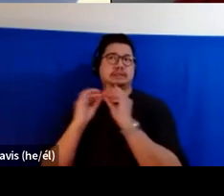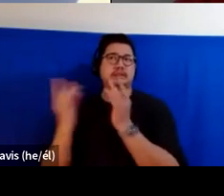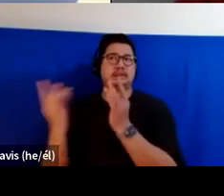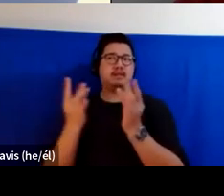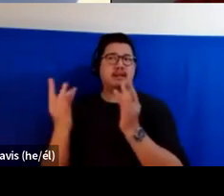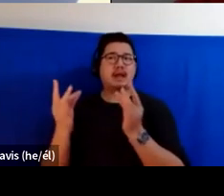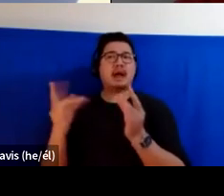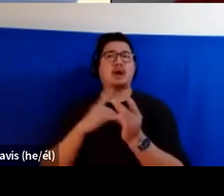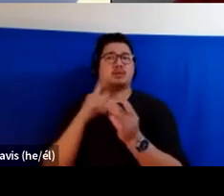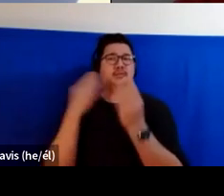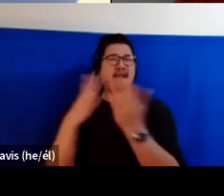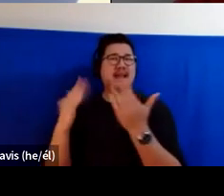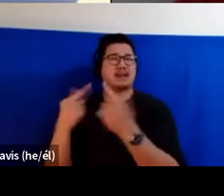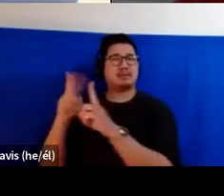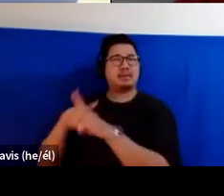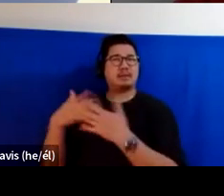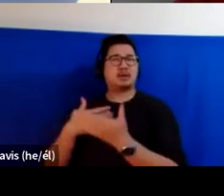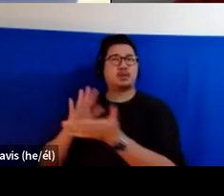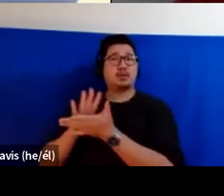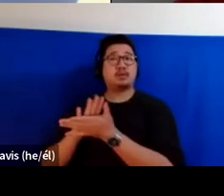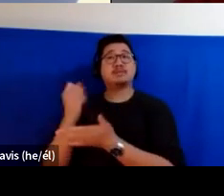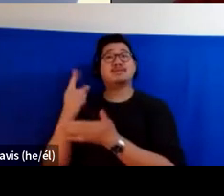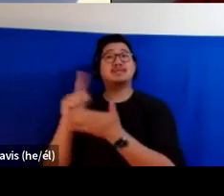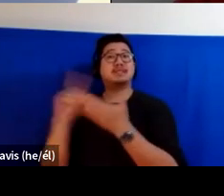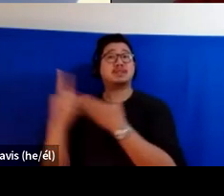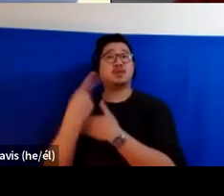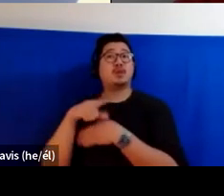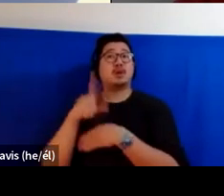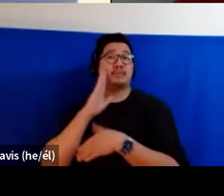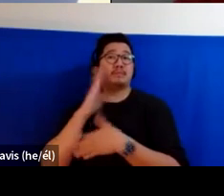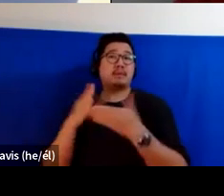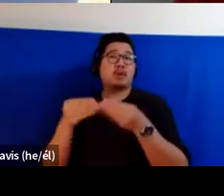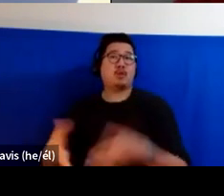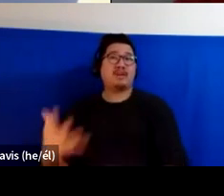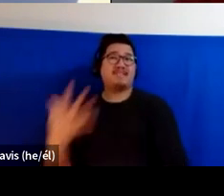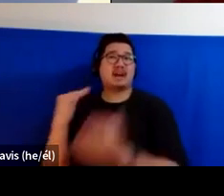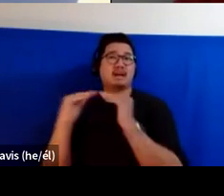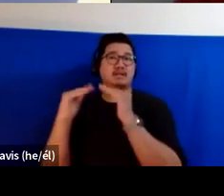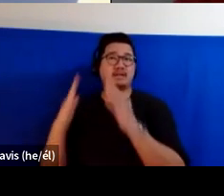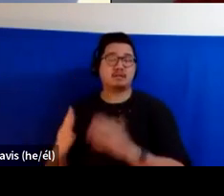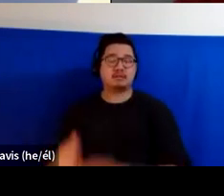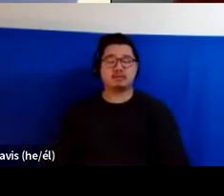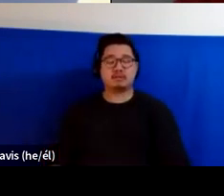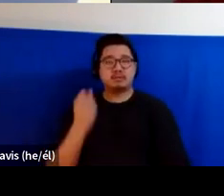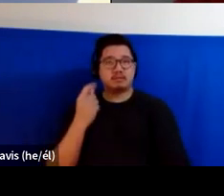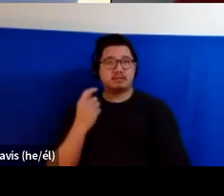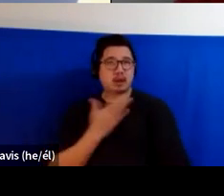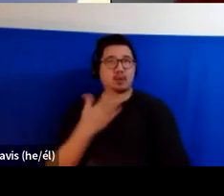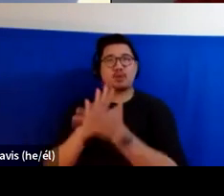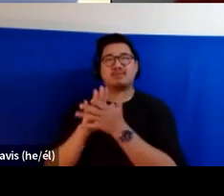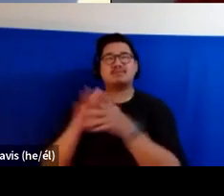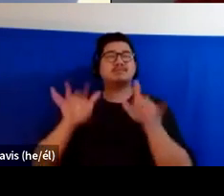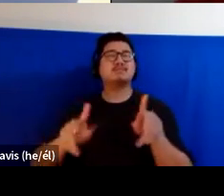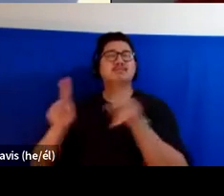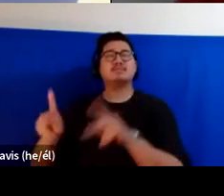bdea next week we stand to lose up to five colleagues our school like all of bps strives to